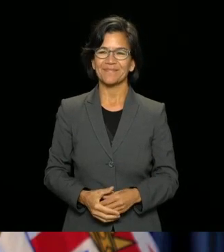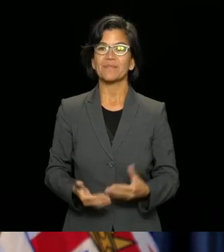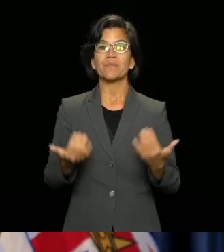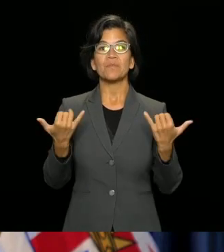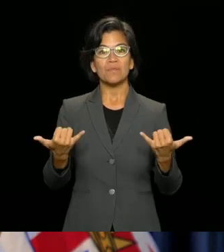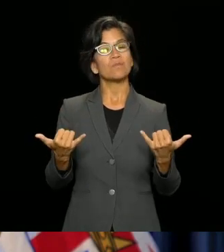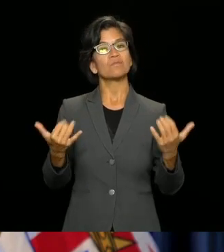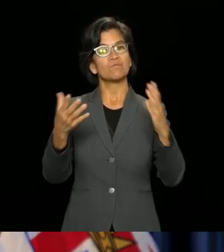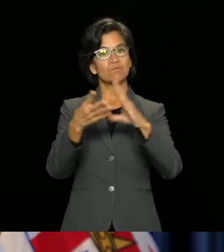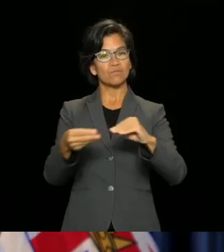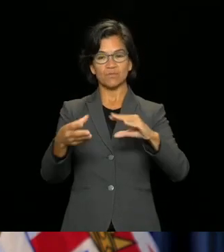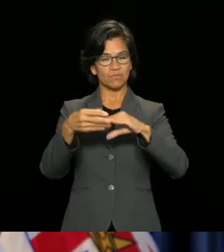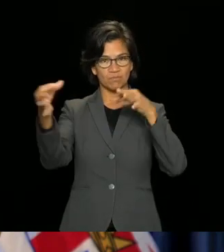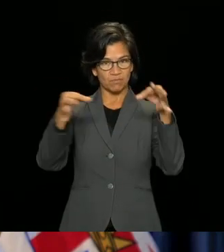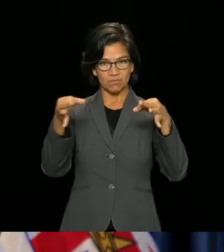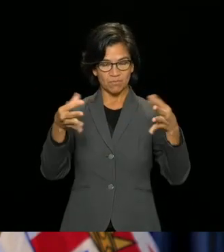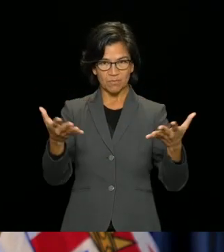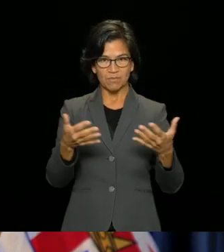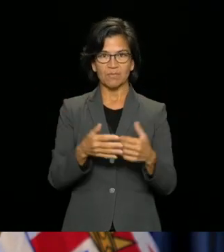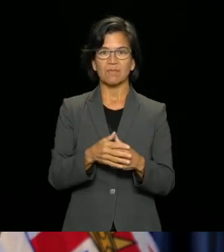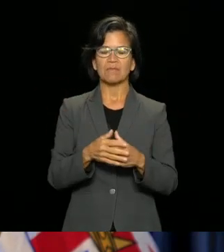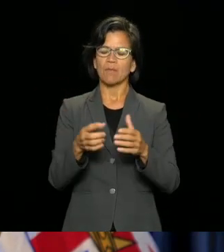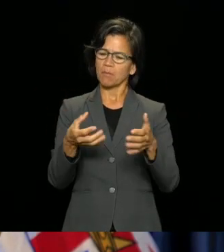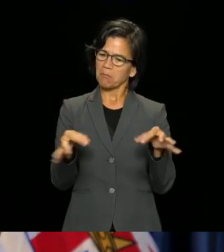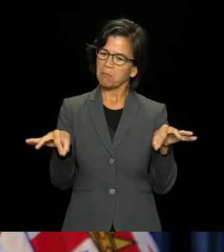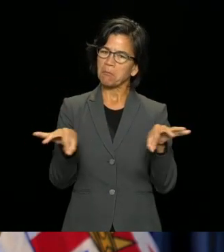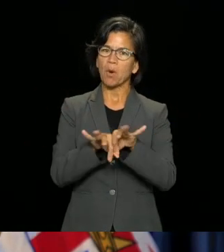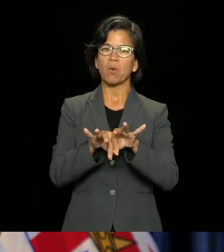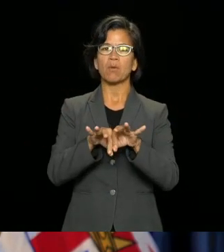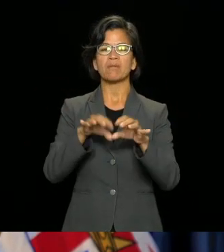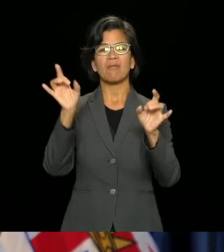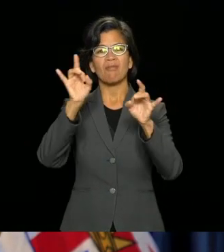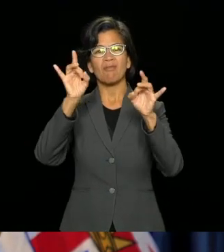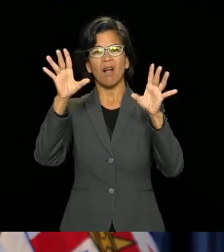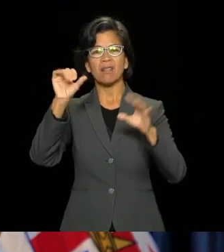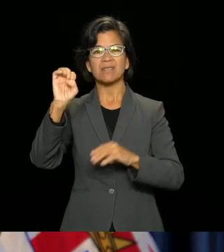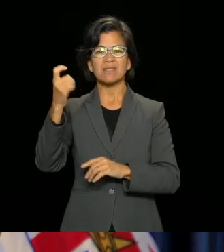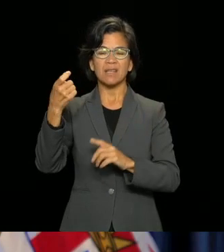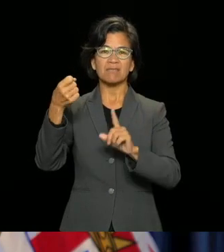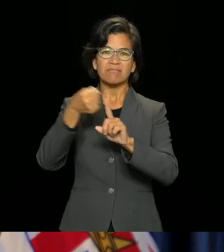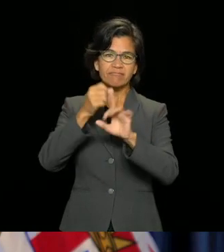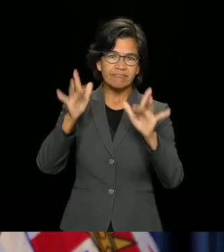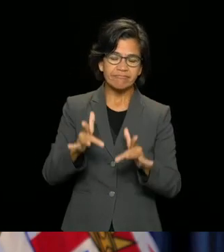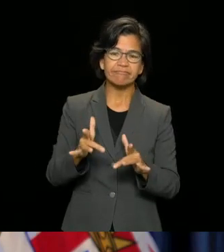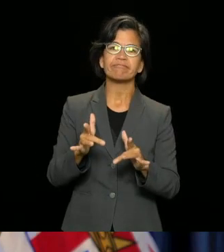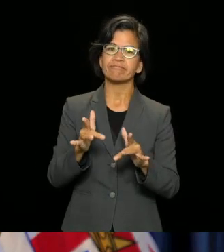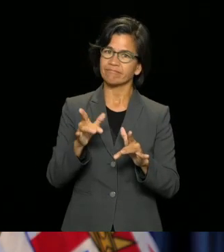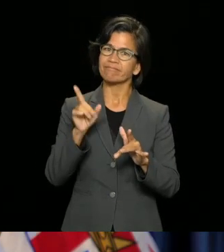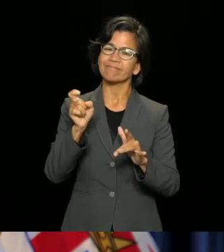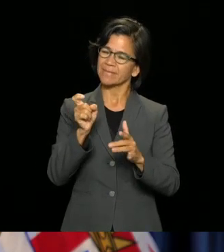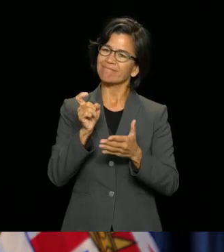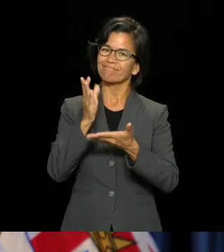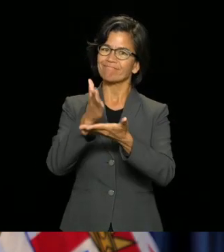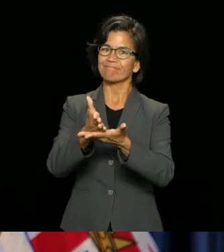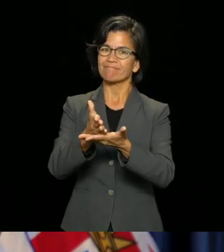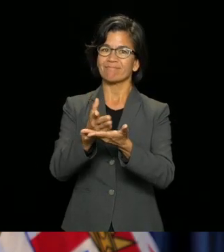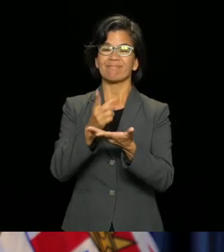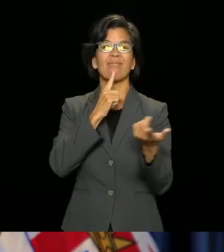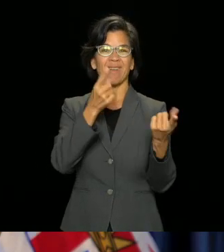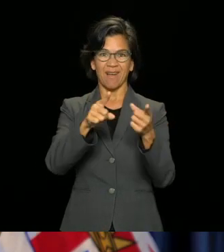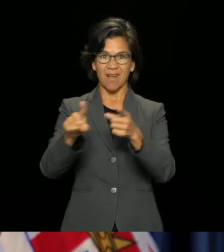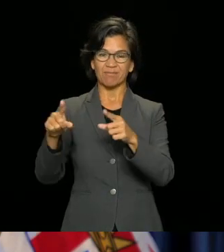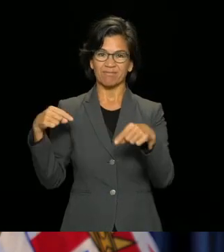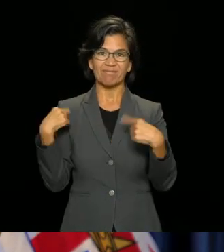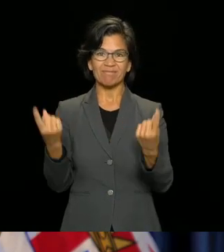news about the need to address sexual violence. I want to start by acknowledging that sexual violence takes place in